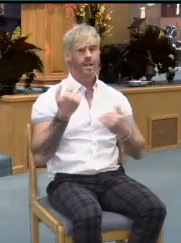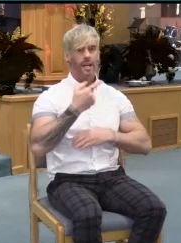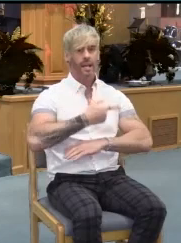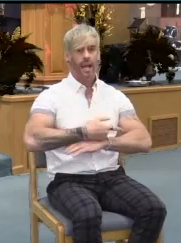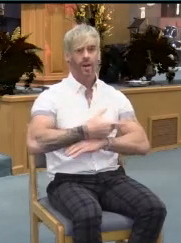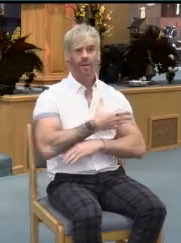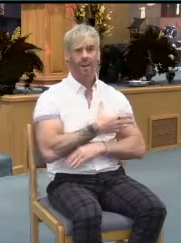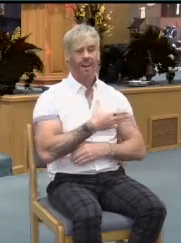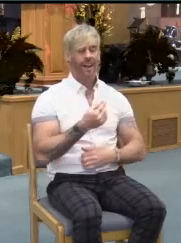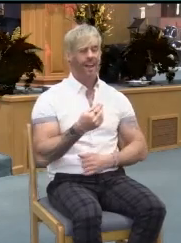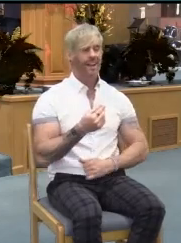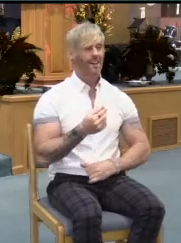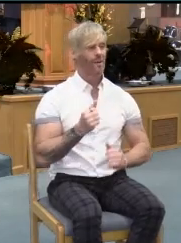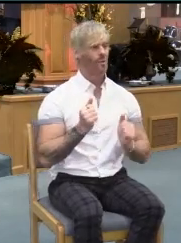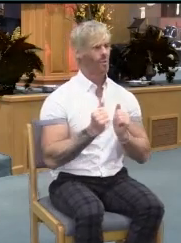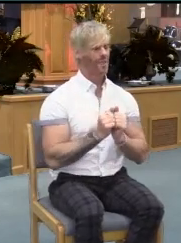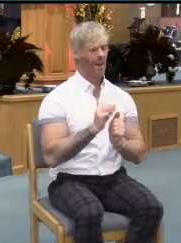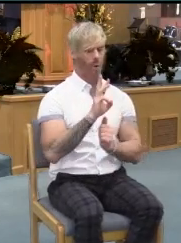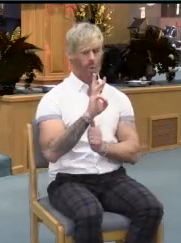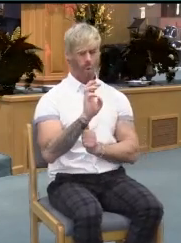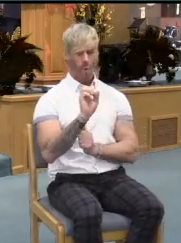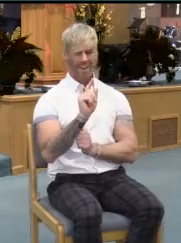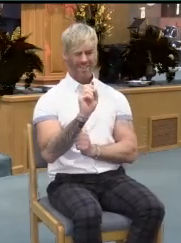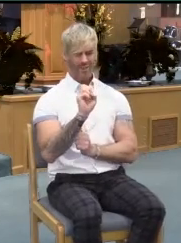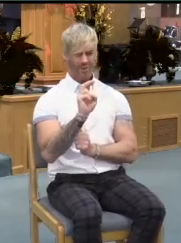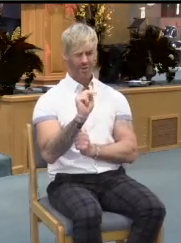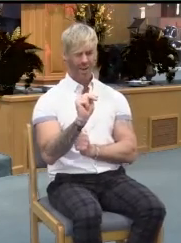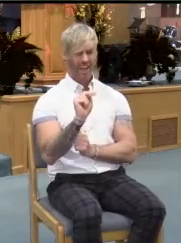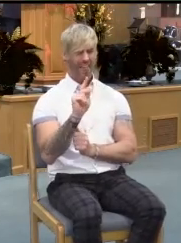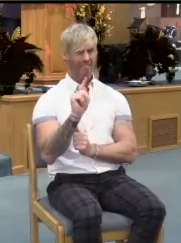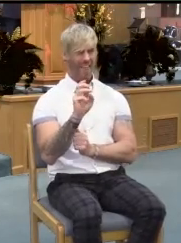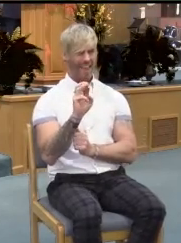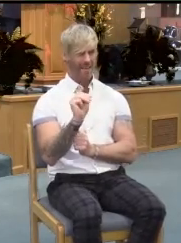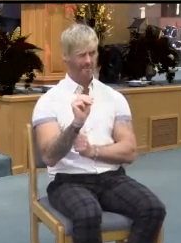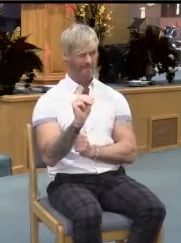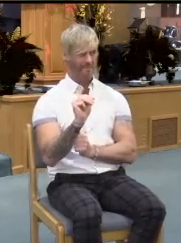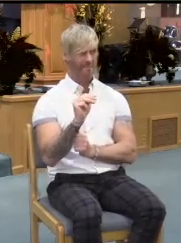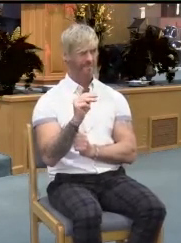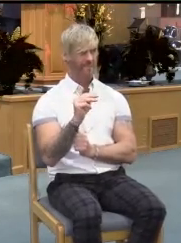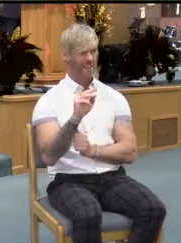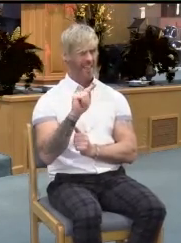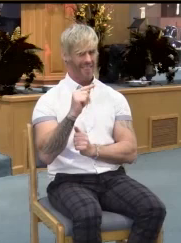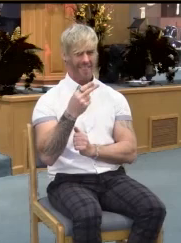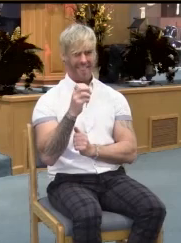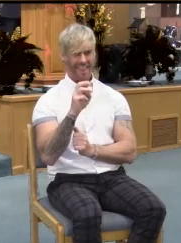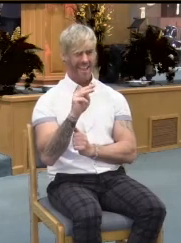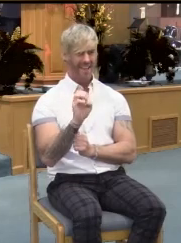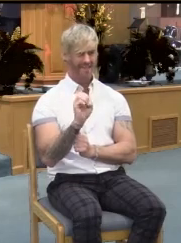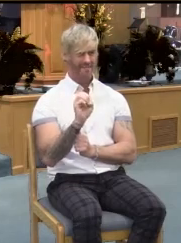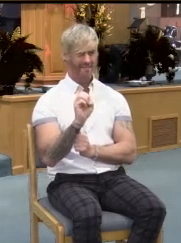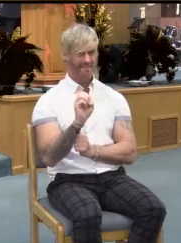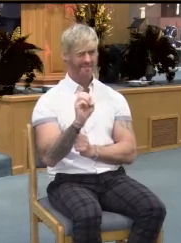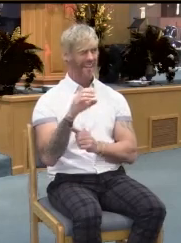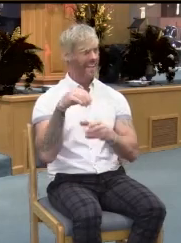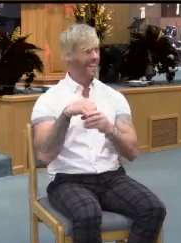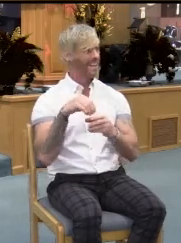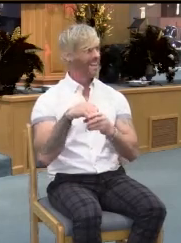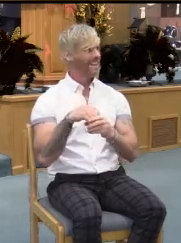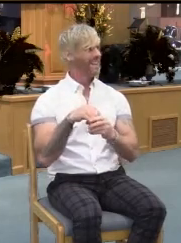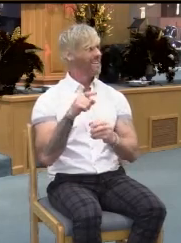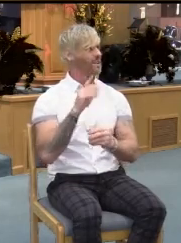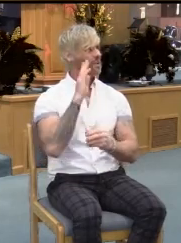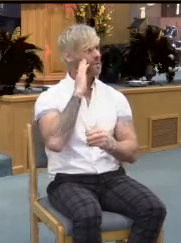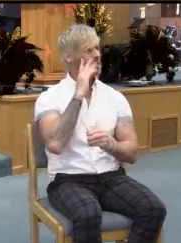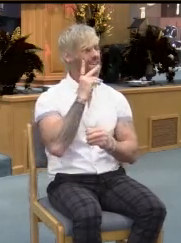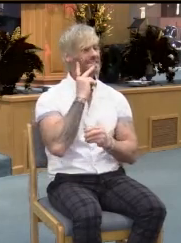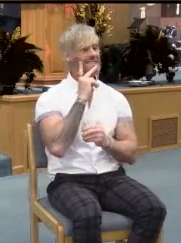theme built in. You'll see Matt Dillon, Festus Hagen, and all